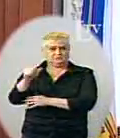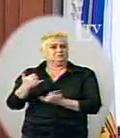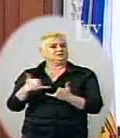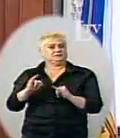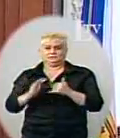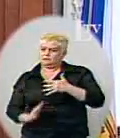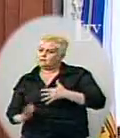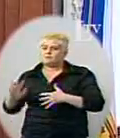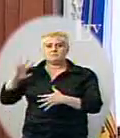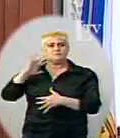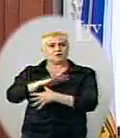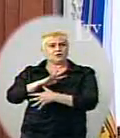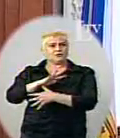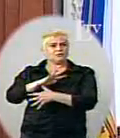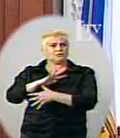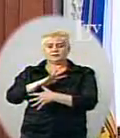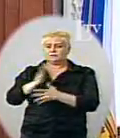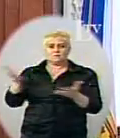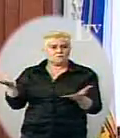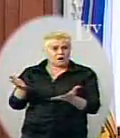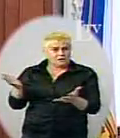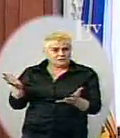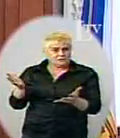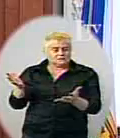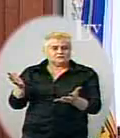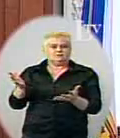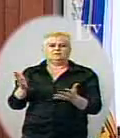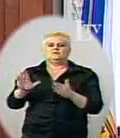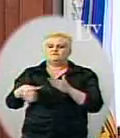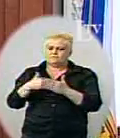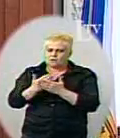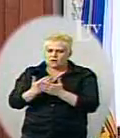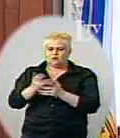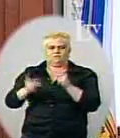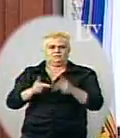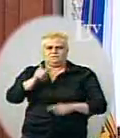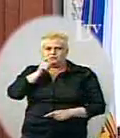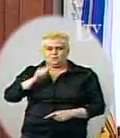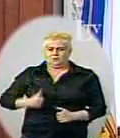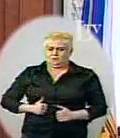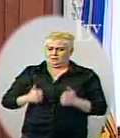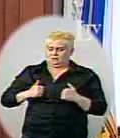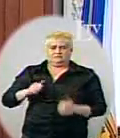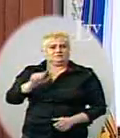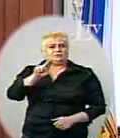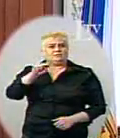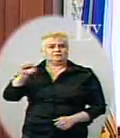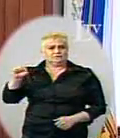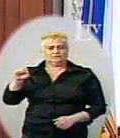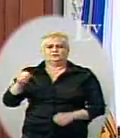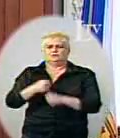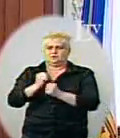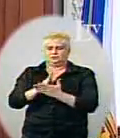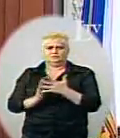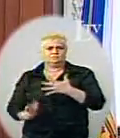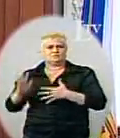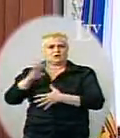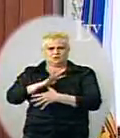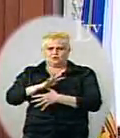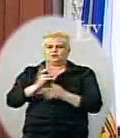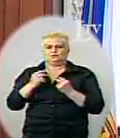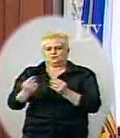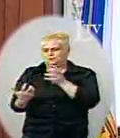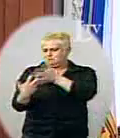anything ahead of the legitimate and honorable interest of his fellow Nova Scotians.